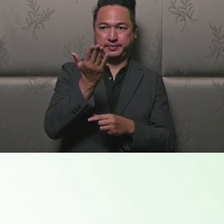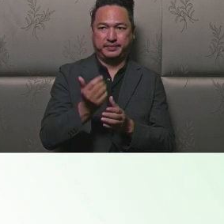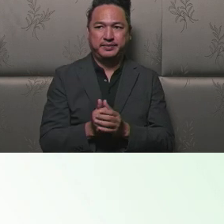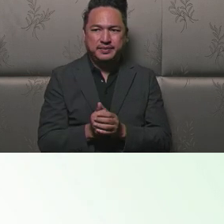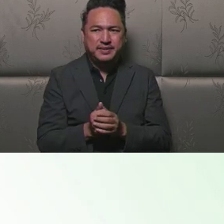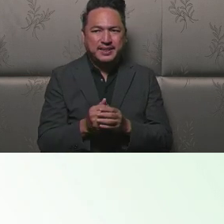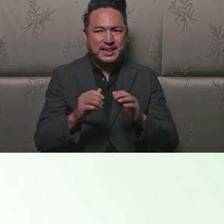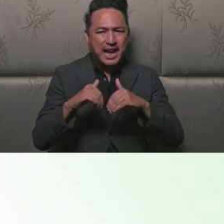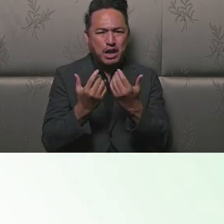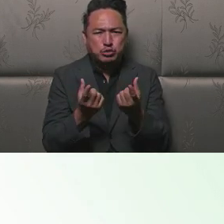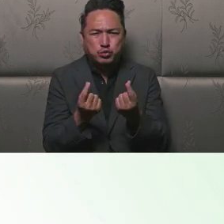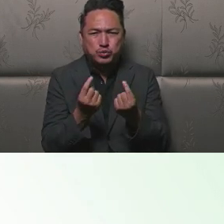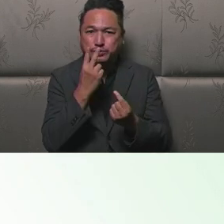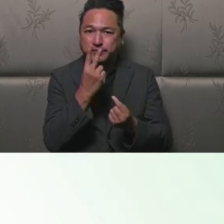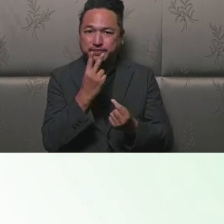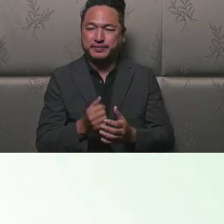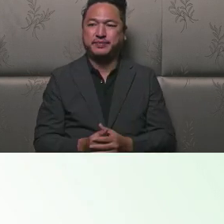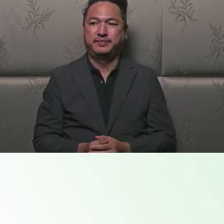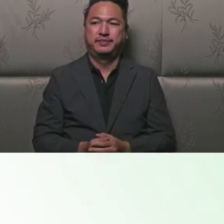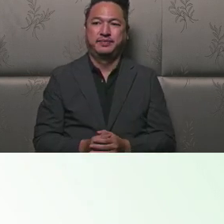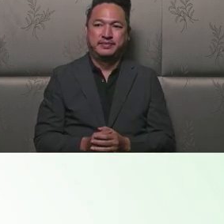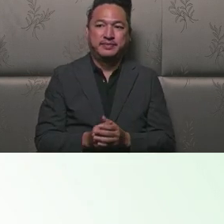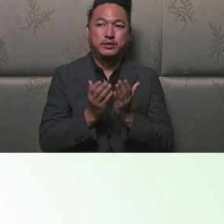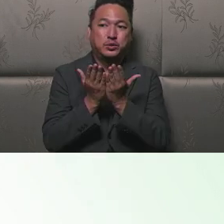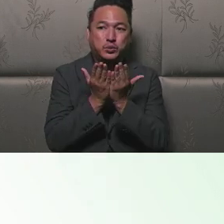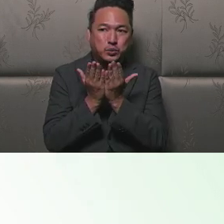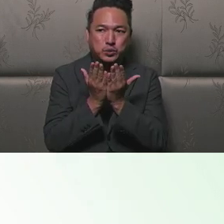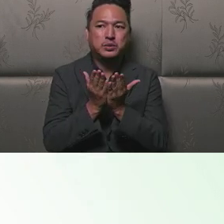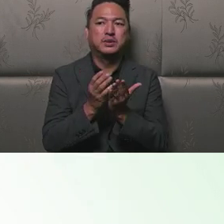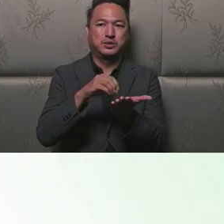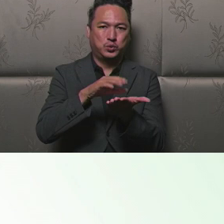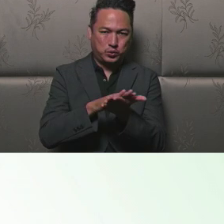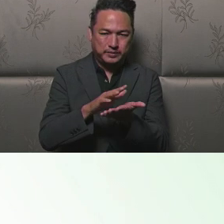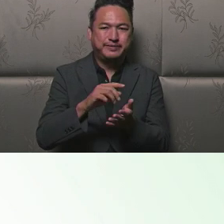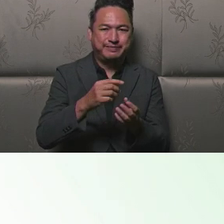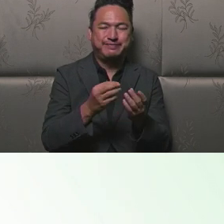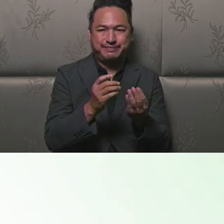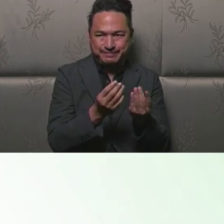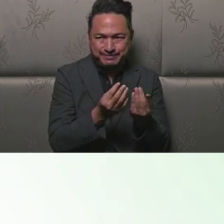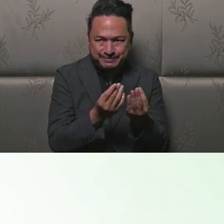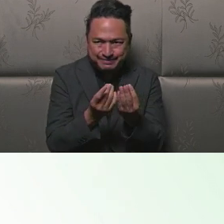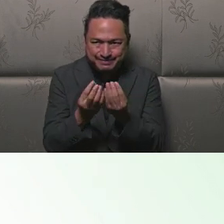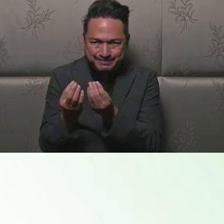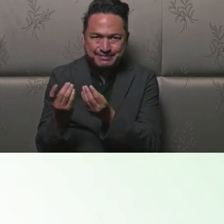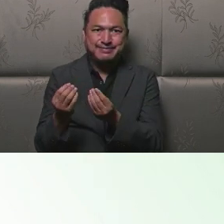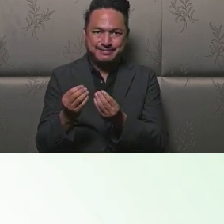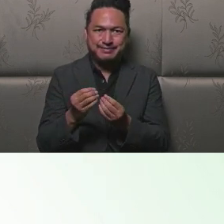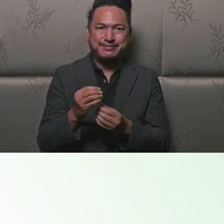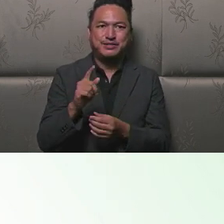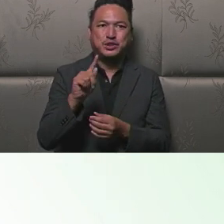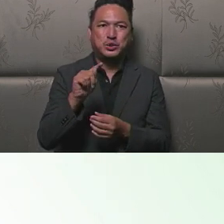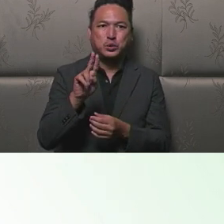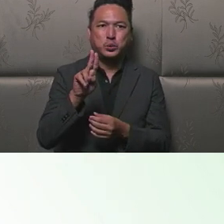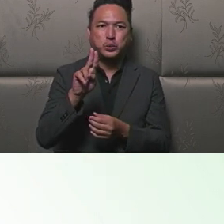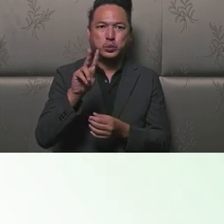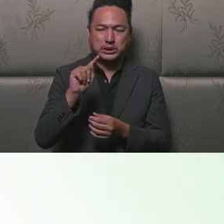academic credit bank learner, you first need to have at least a high school diploma or equivalent of the high